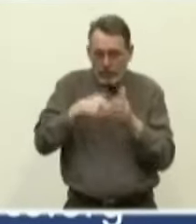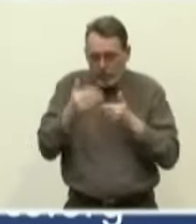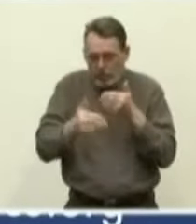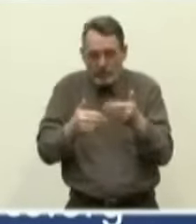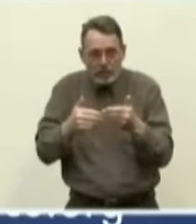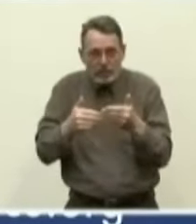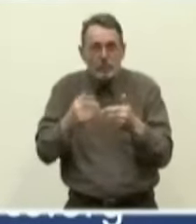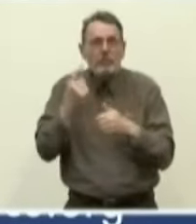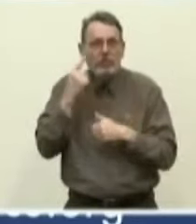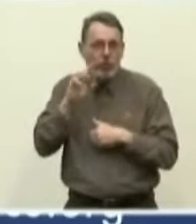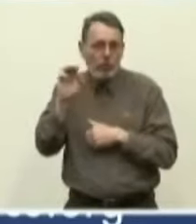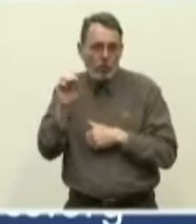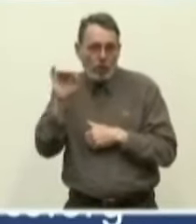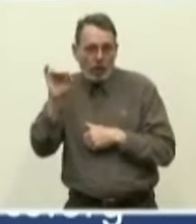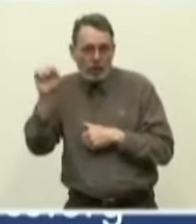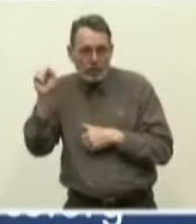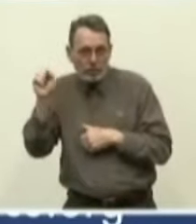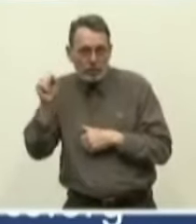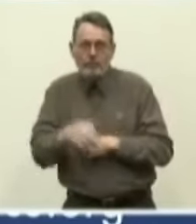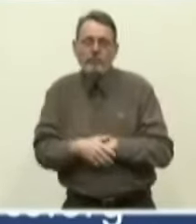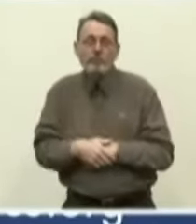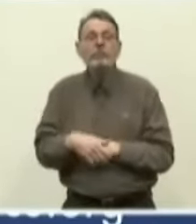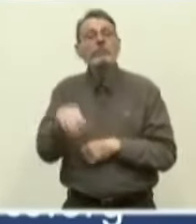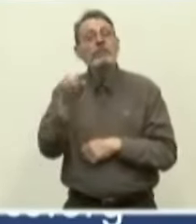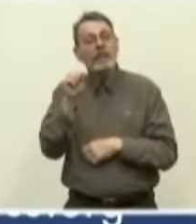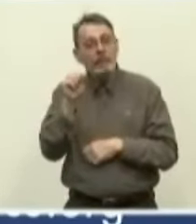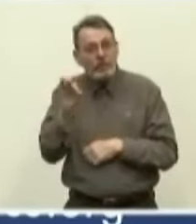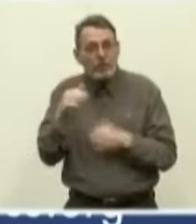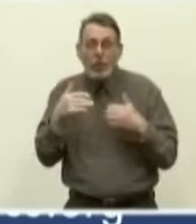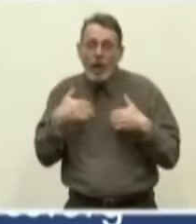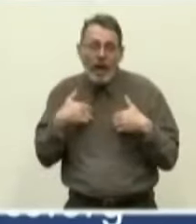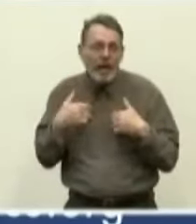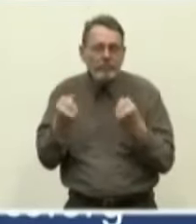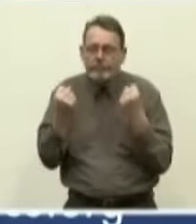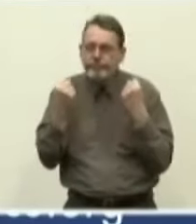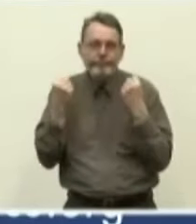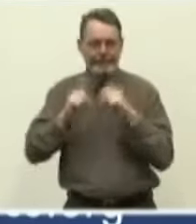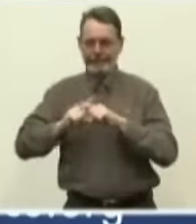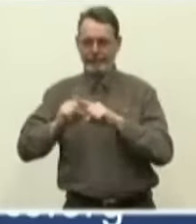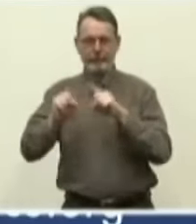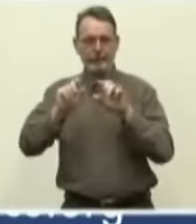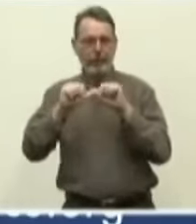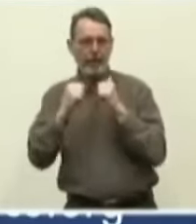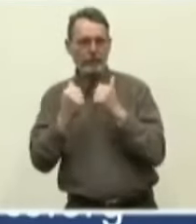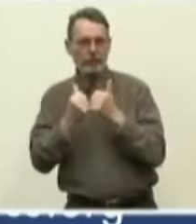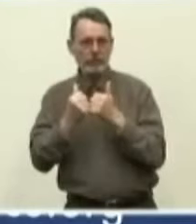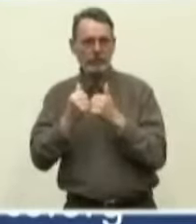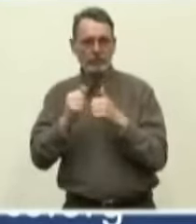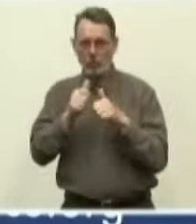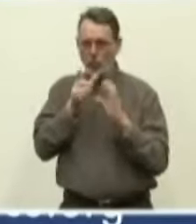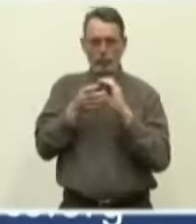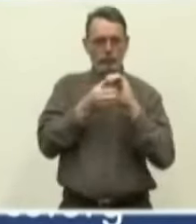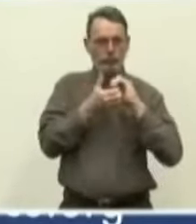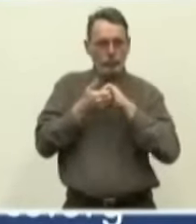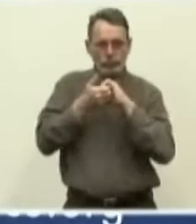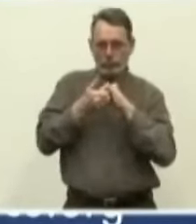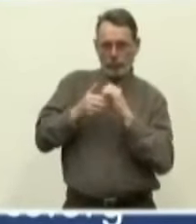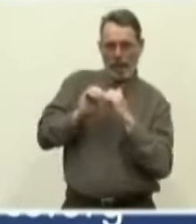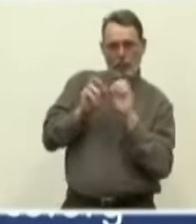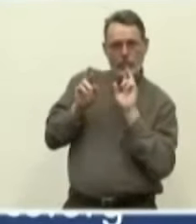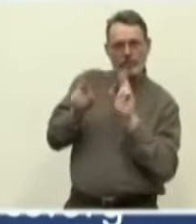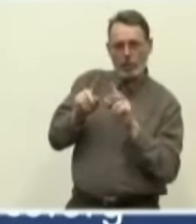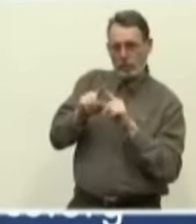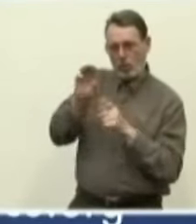for an officer-involved shooting. San Francisco has a multi-agency response to officer-involved shootings, and